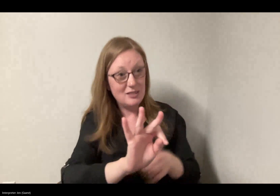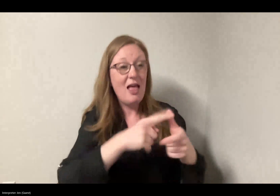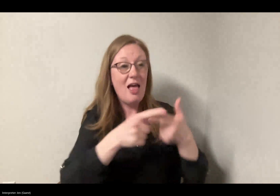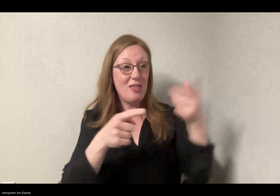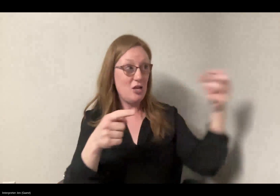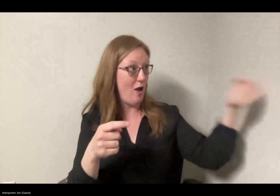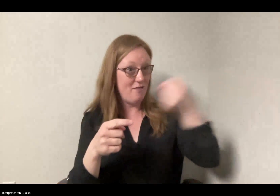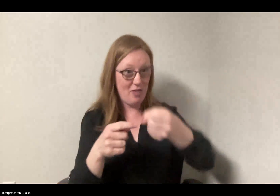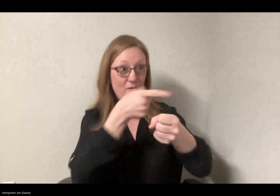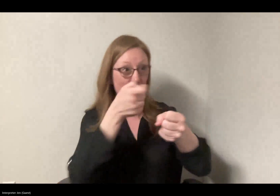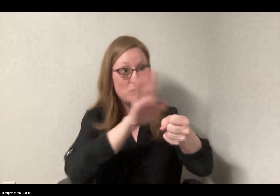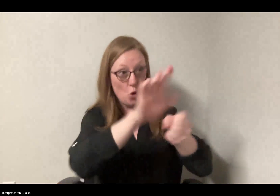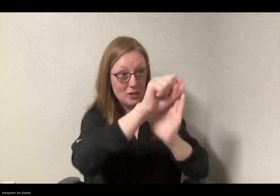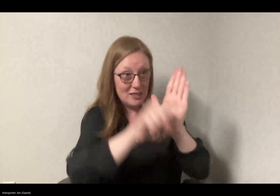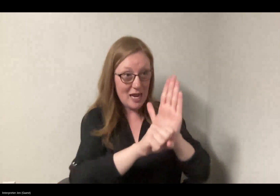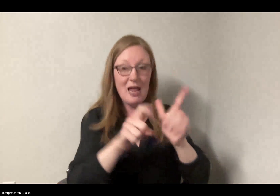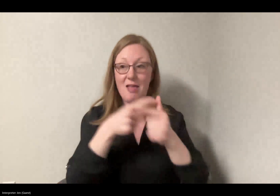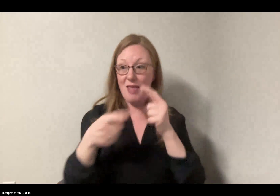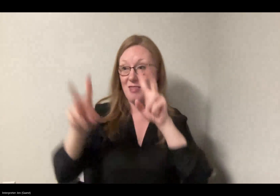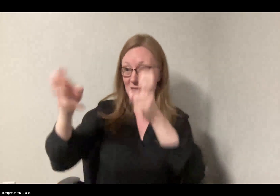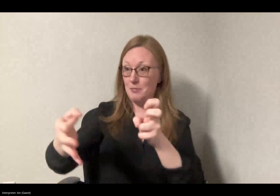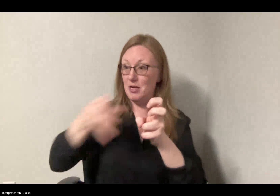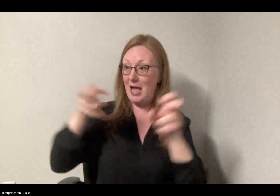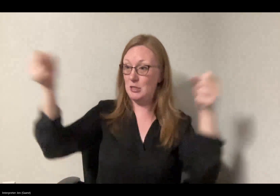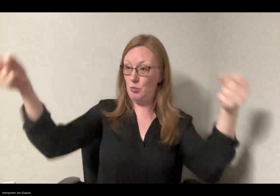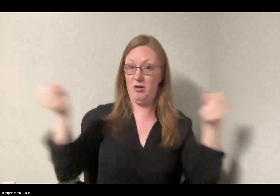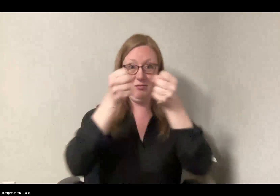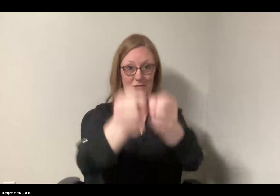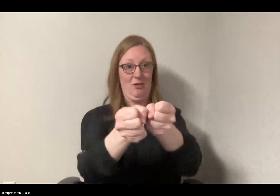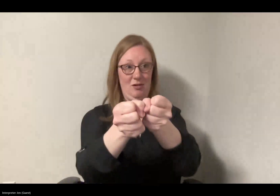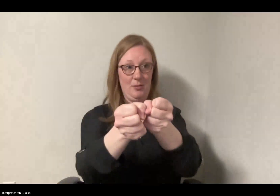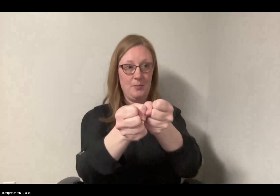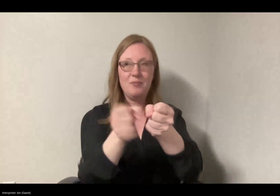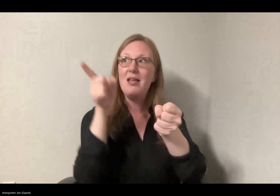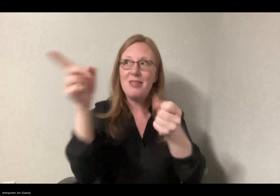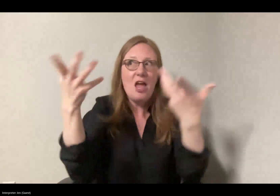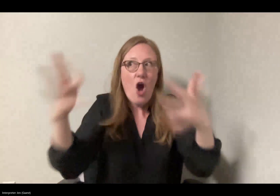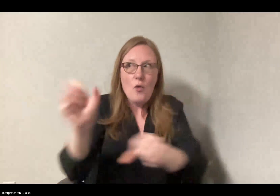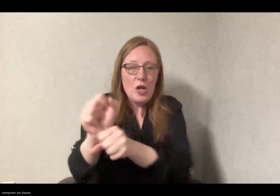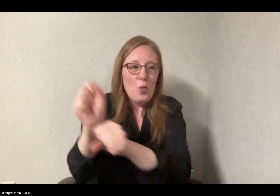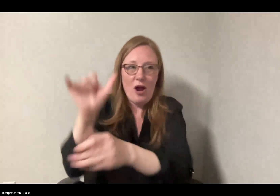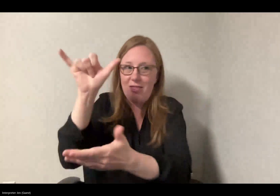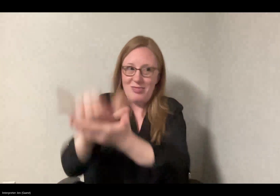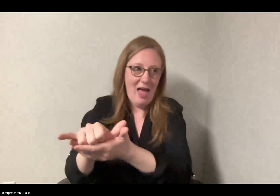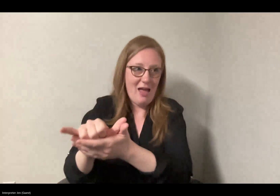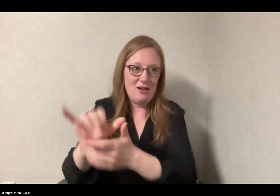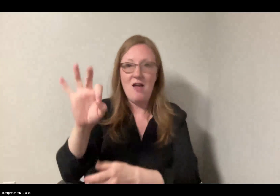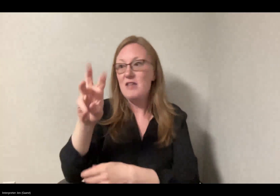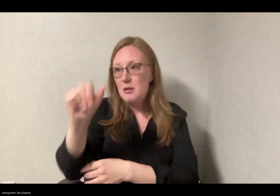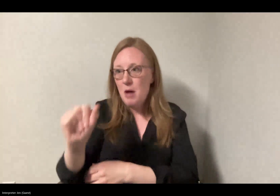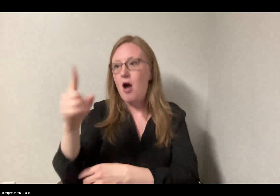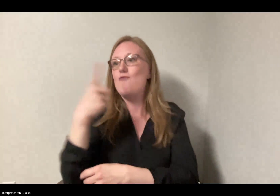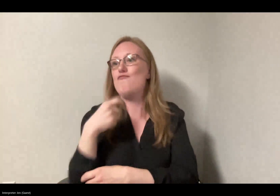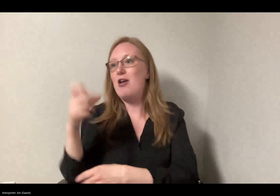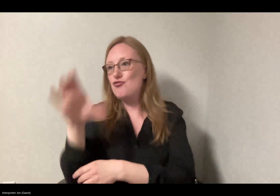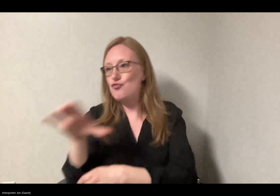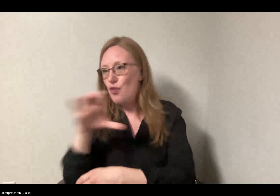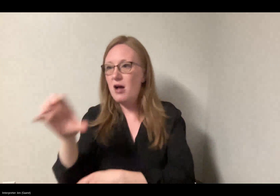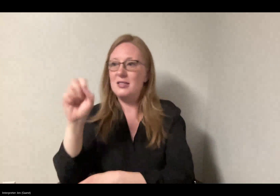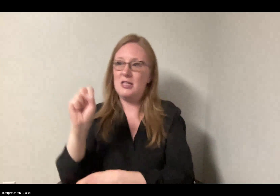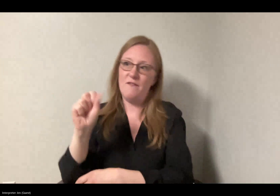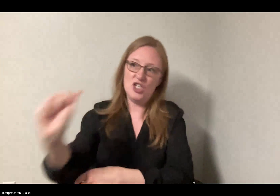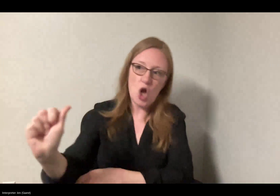the subject matter experts, the people who actually know that work this on the people from FEMA, the Red Cross, the Salvation Army,